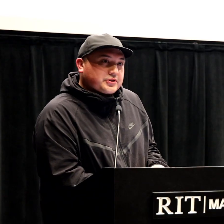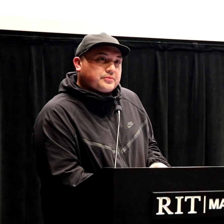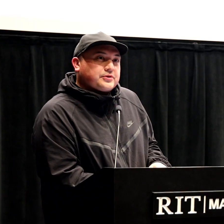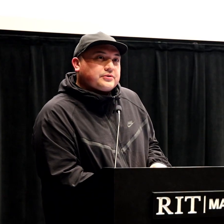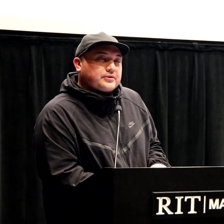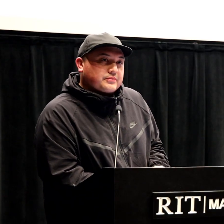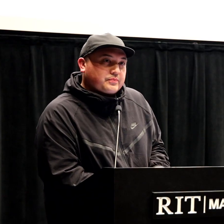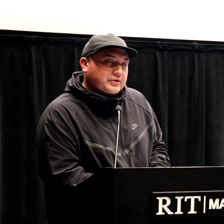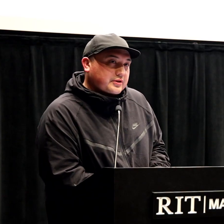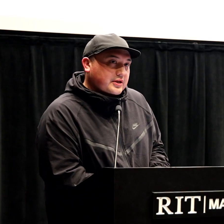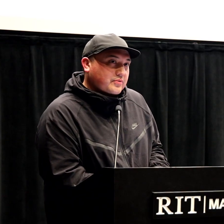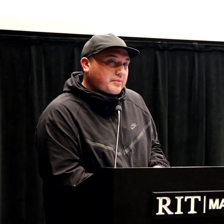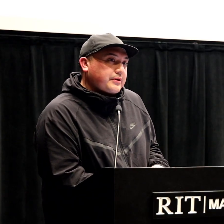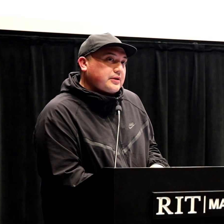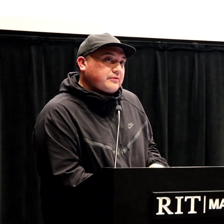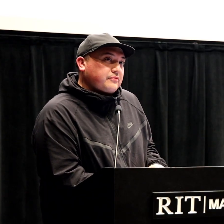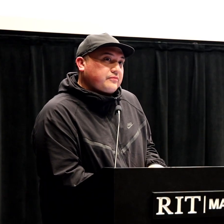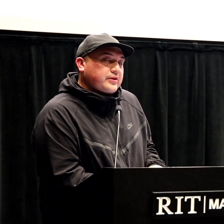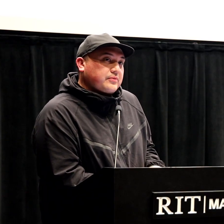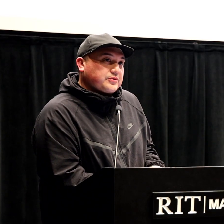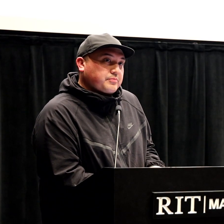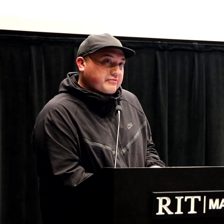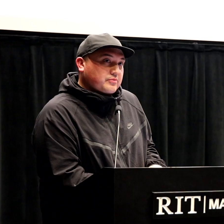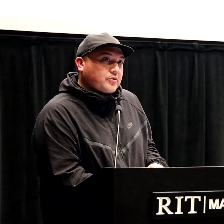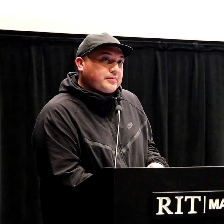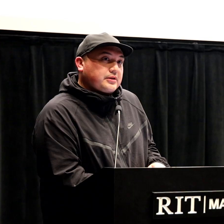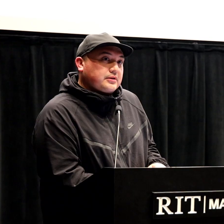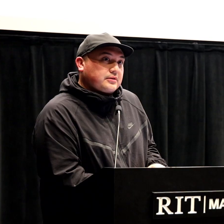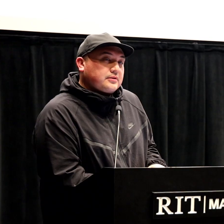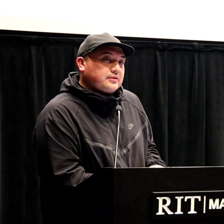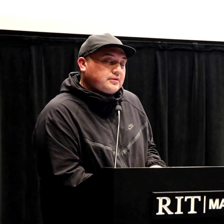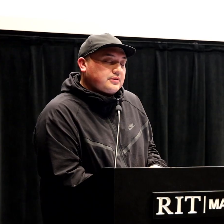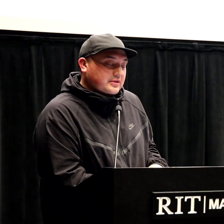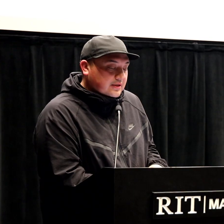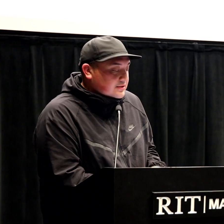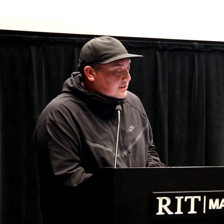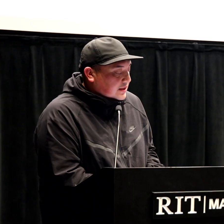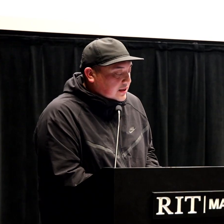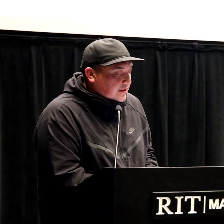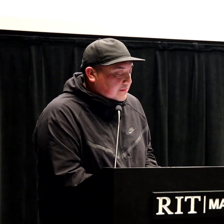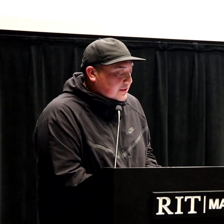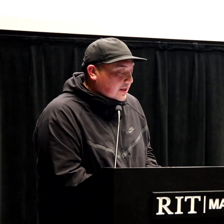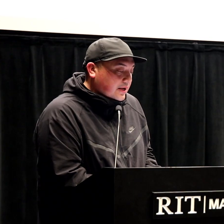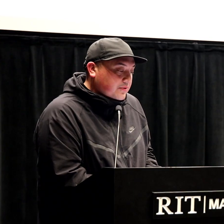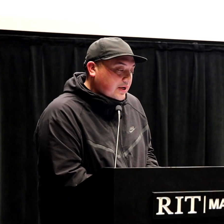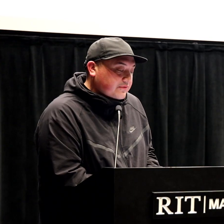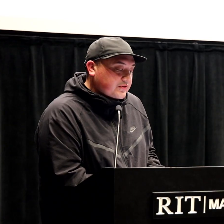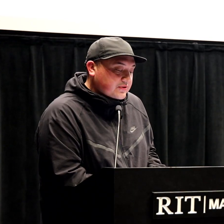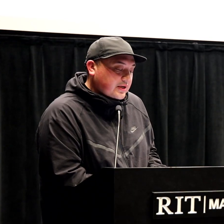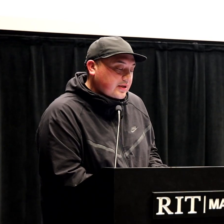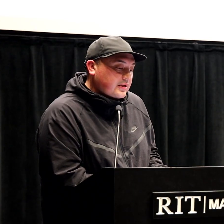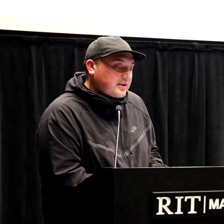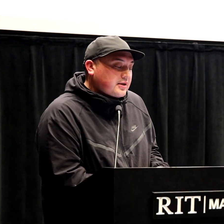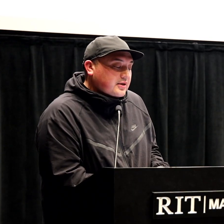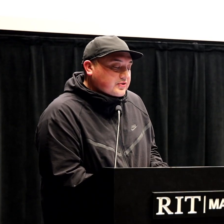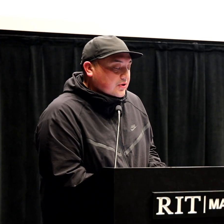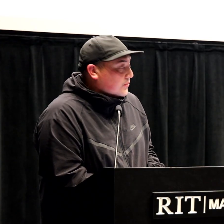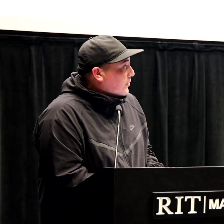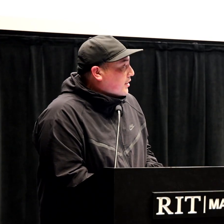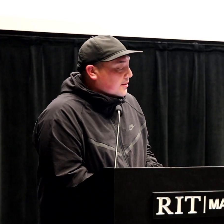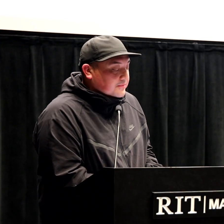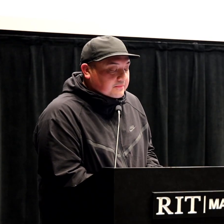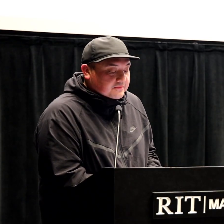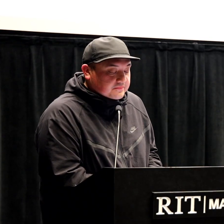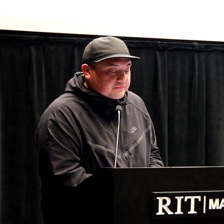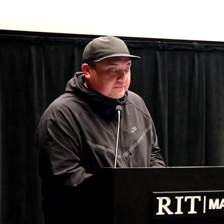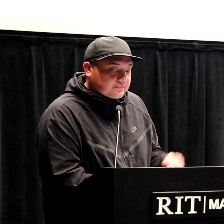The question was building that weapon, if that was a pivotal moment. Yes. Yeah, I would have to say,